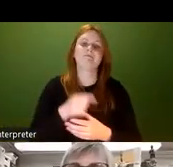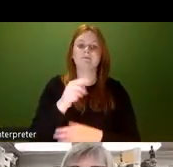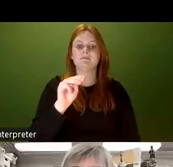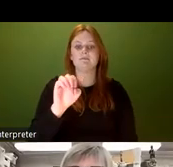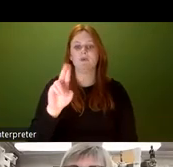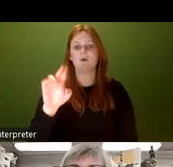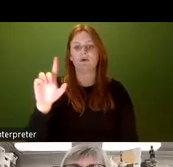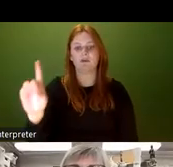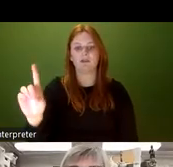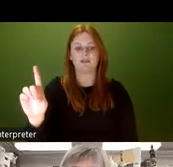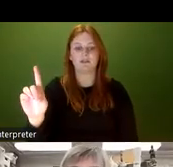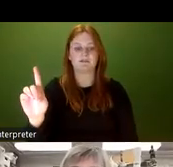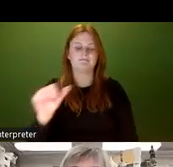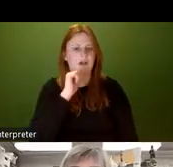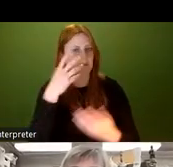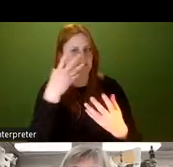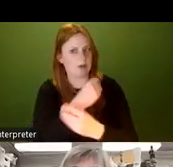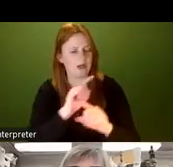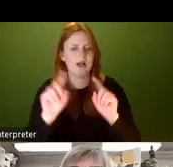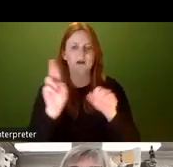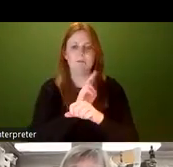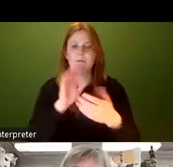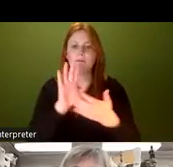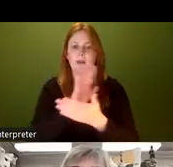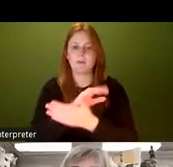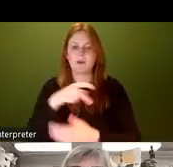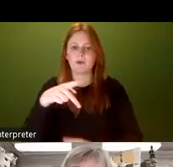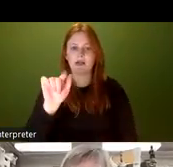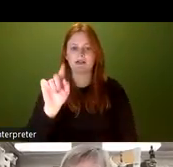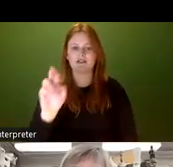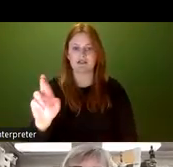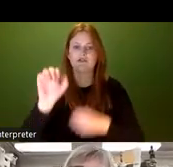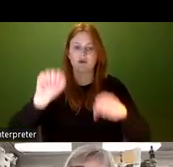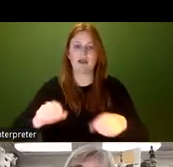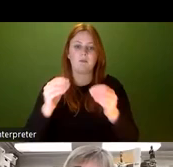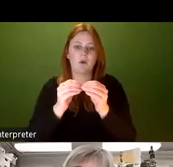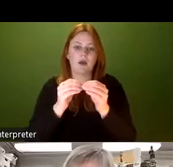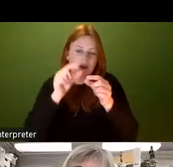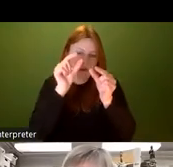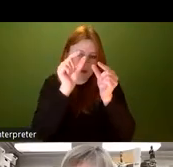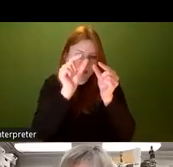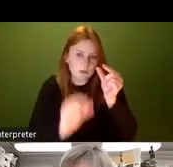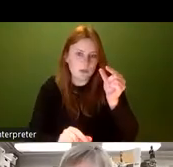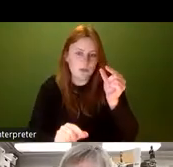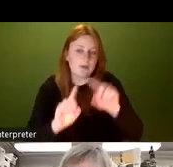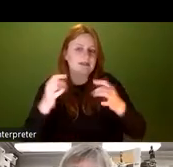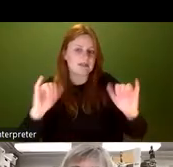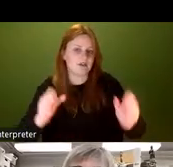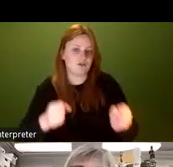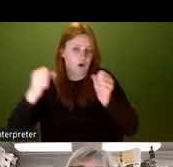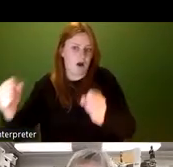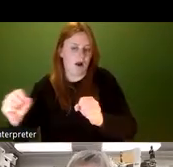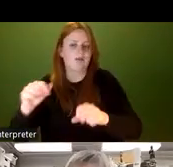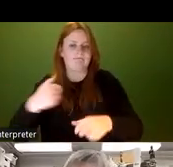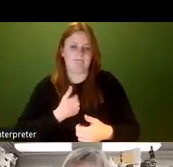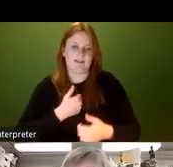paper plaster, so I can make a much thinner mold and yet really strong, but it's something I can lift.